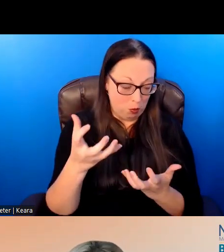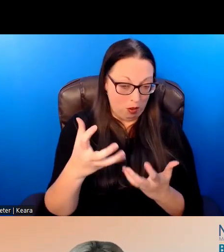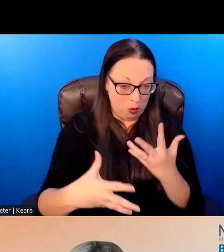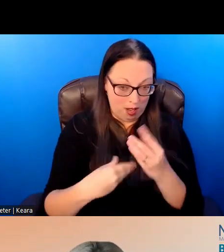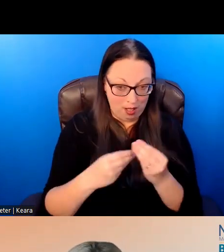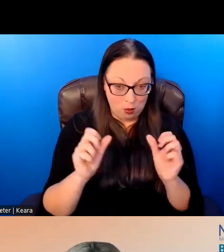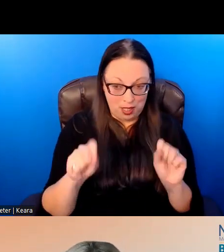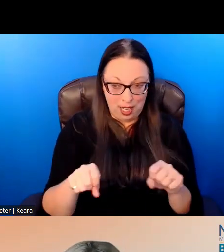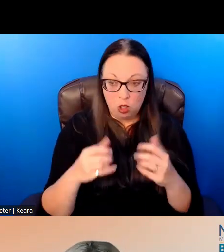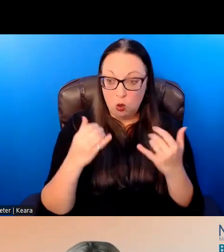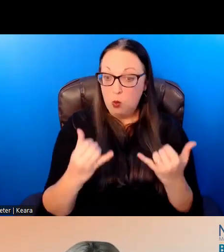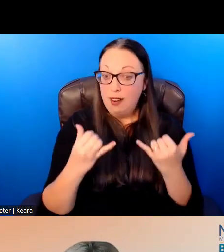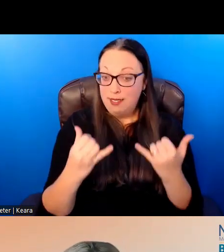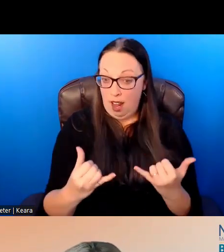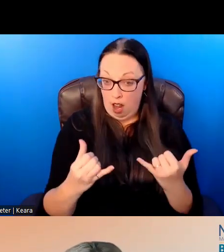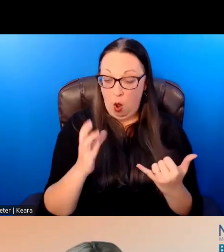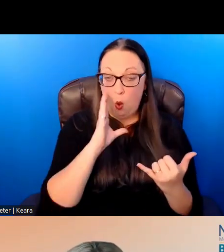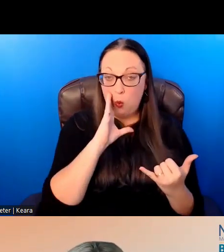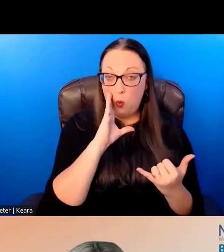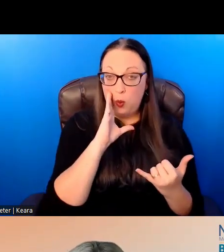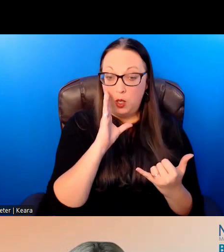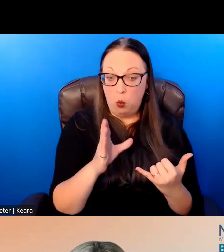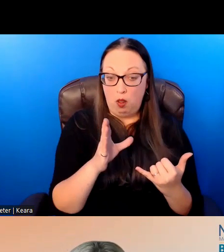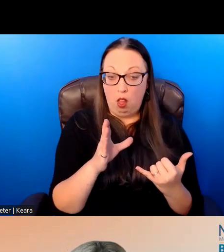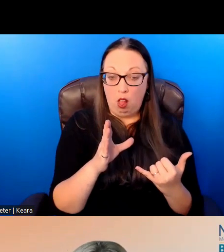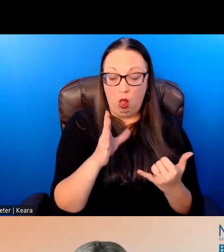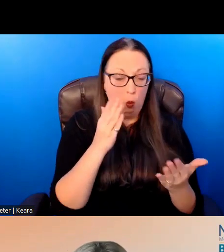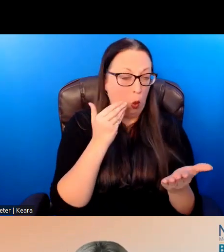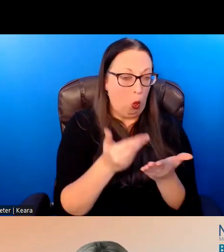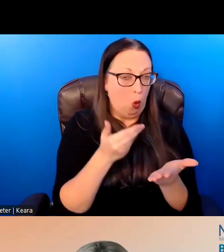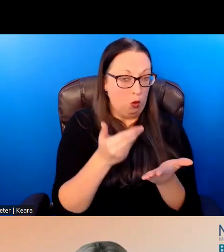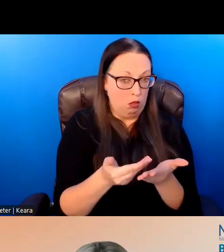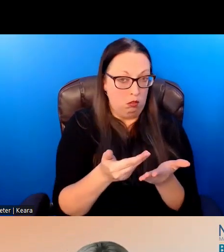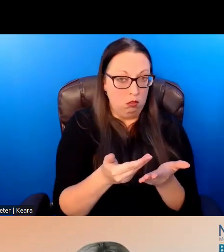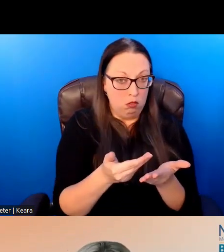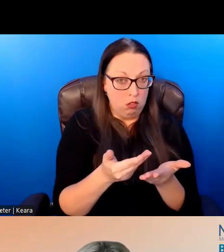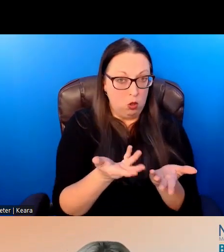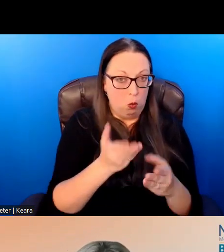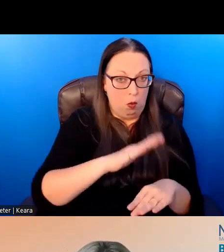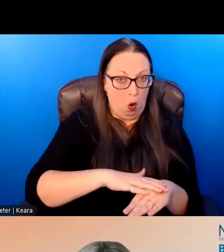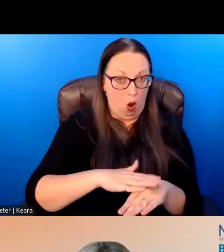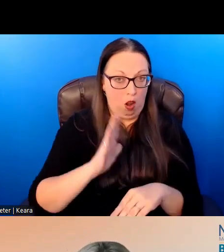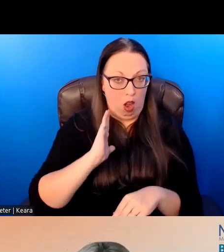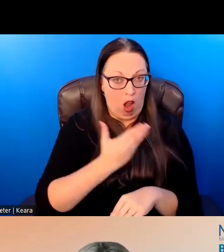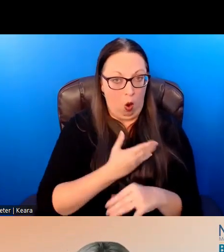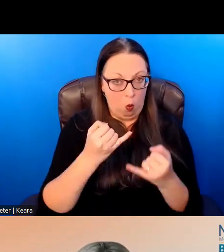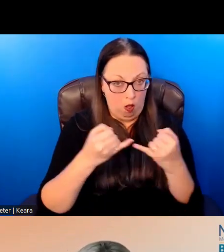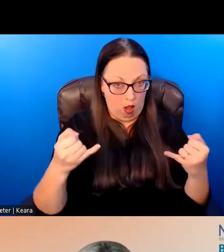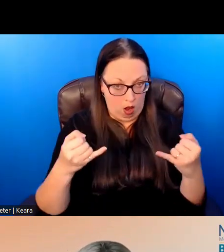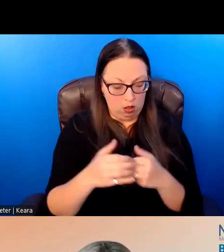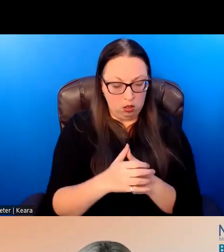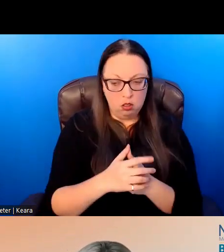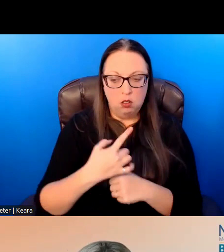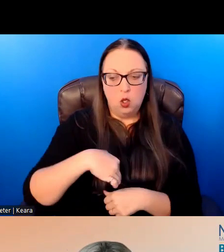we will be putting, we're pretty close to turning on our line. We